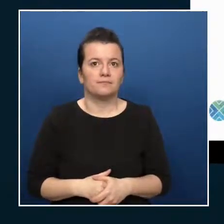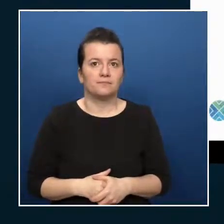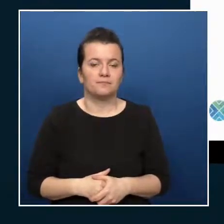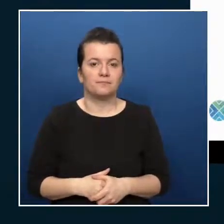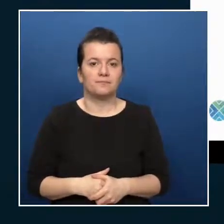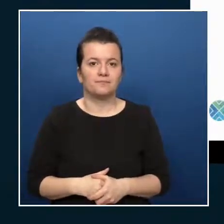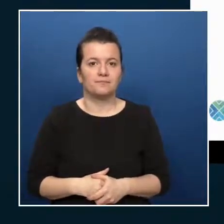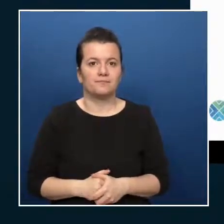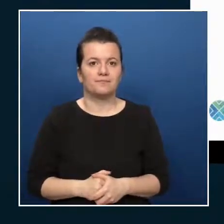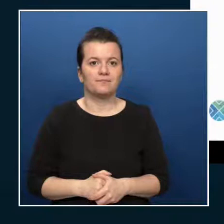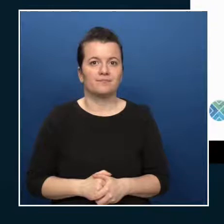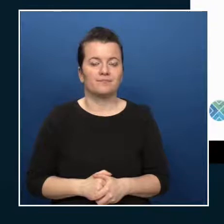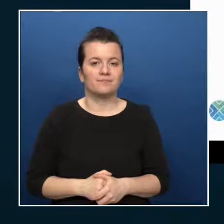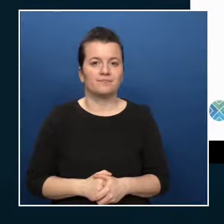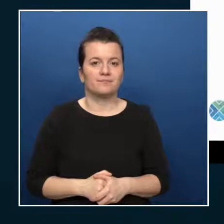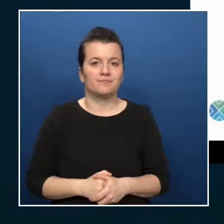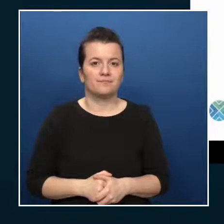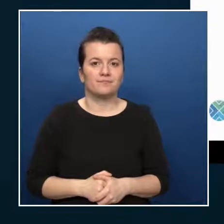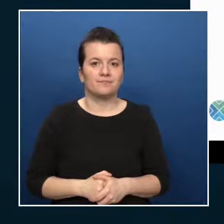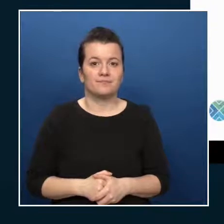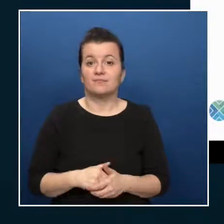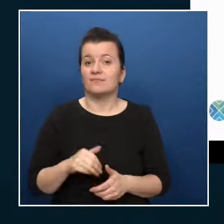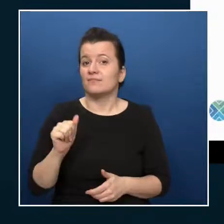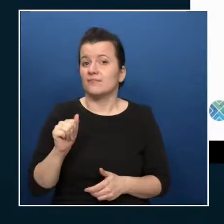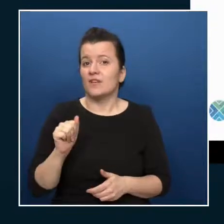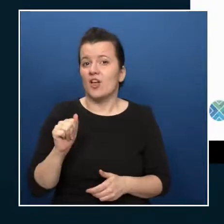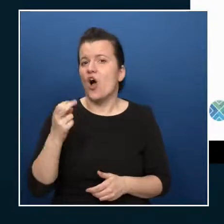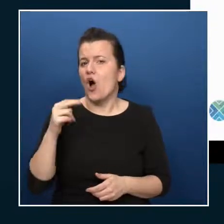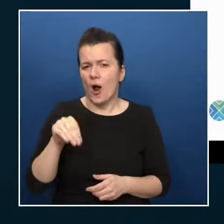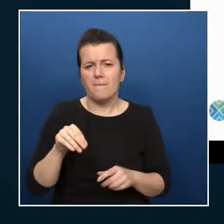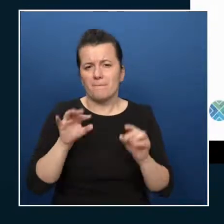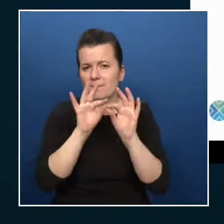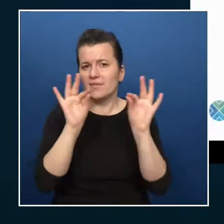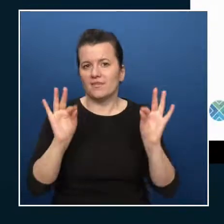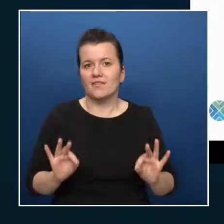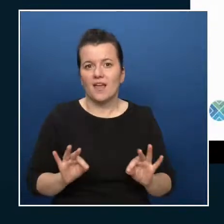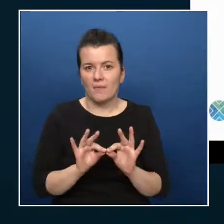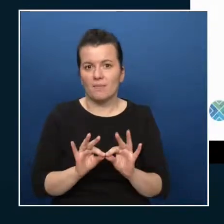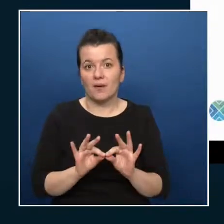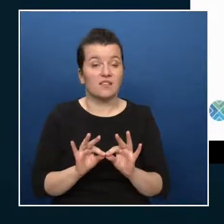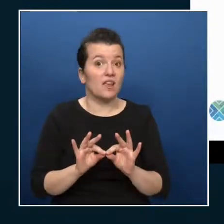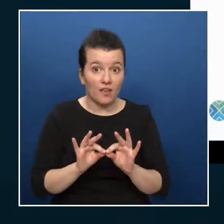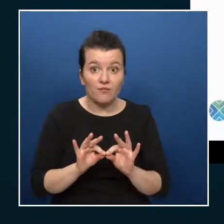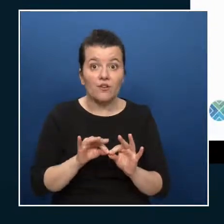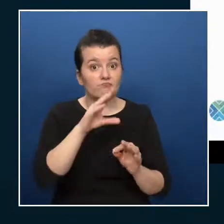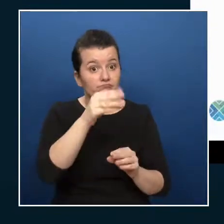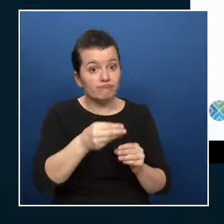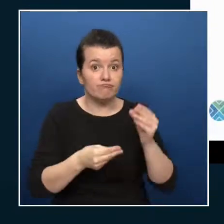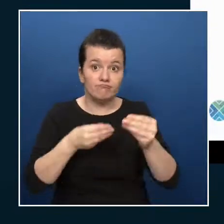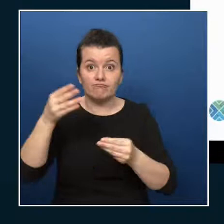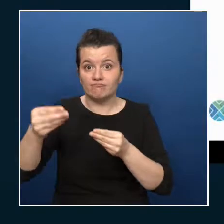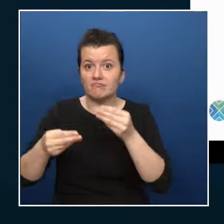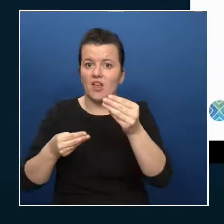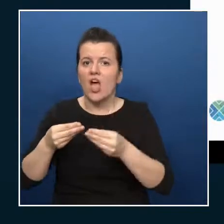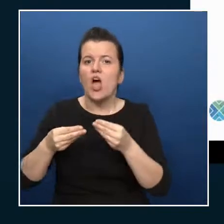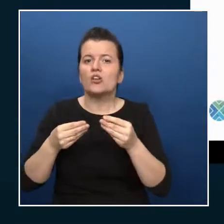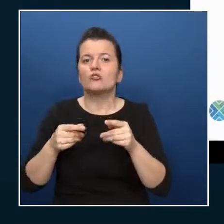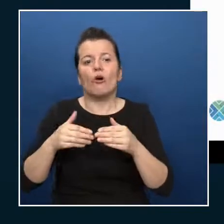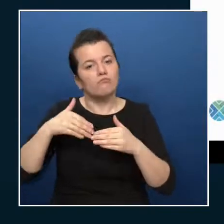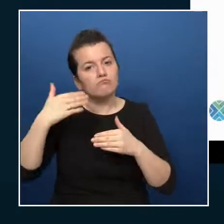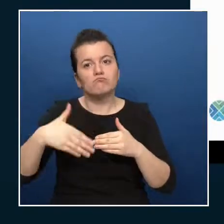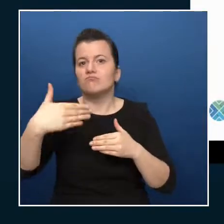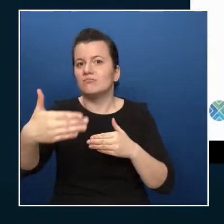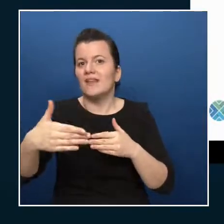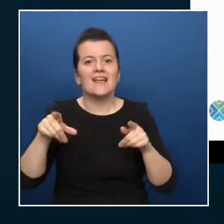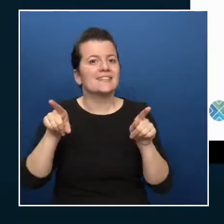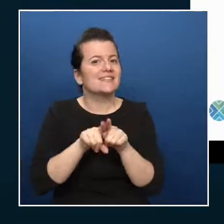And again, working with ARM templates give you repeatable results. So you're able to deploy the same